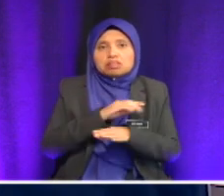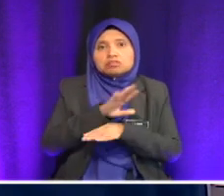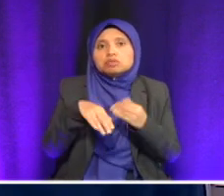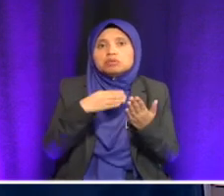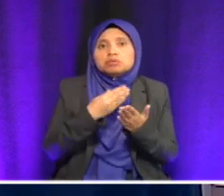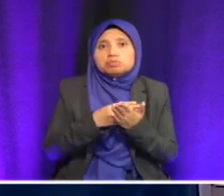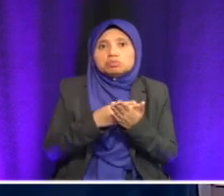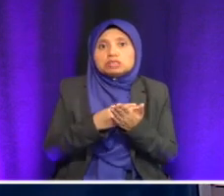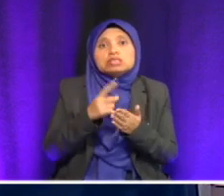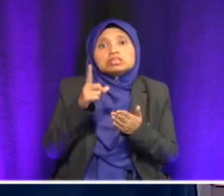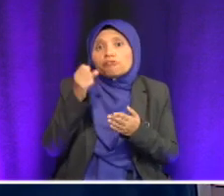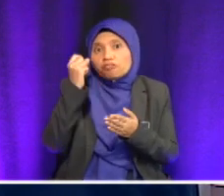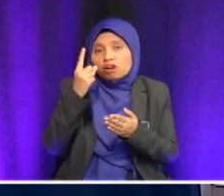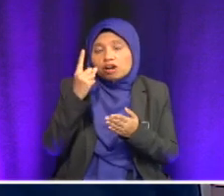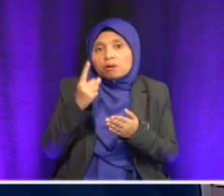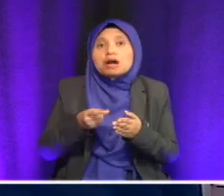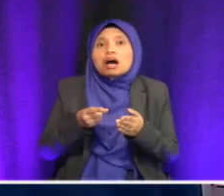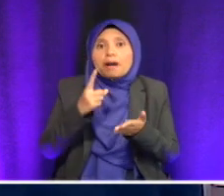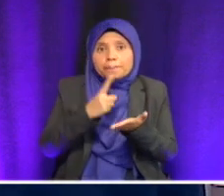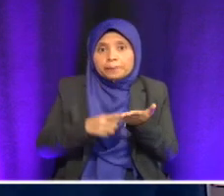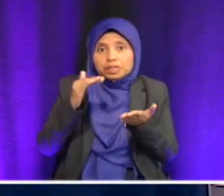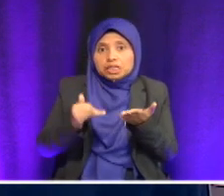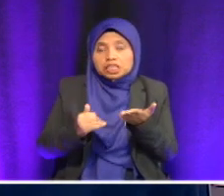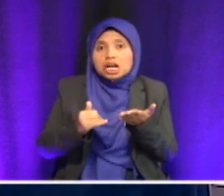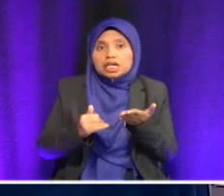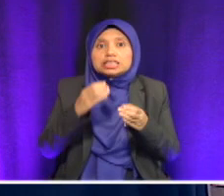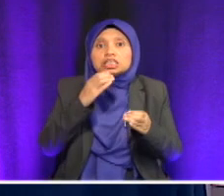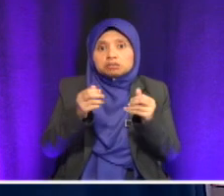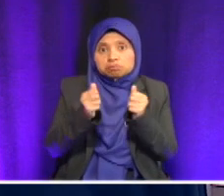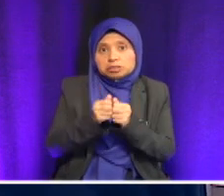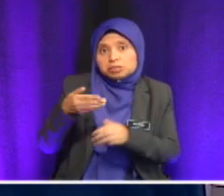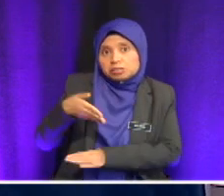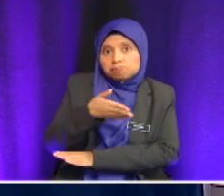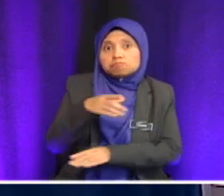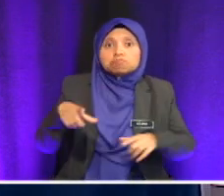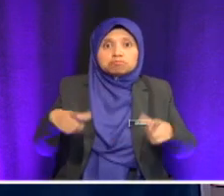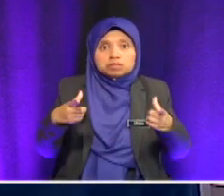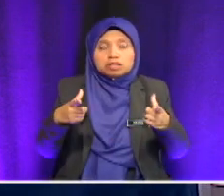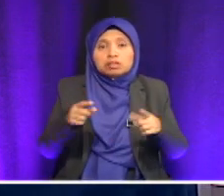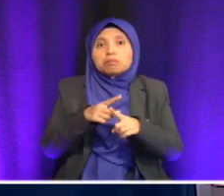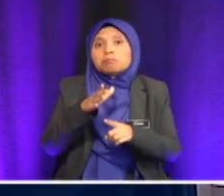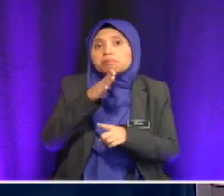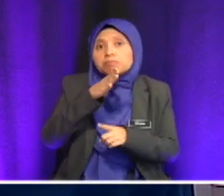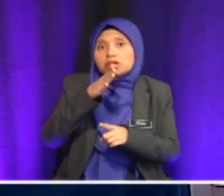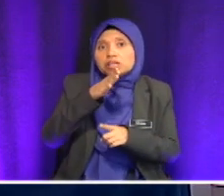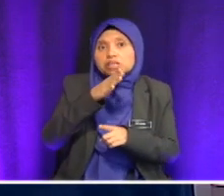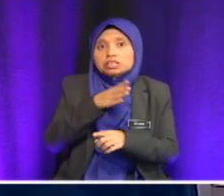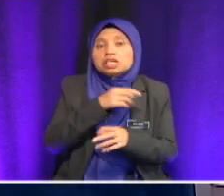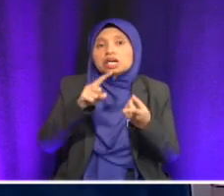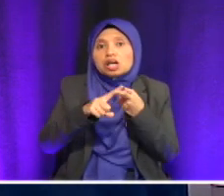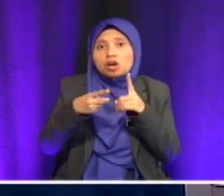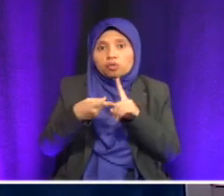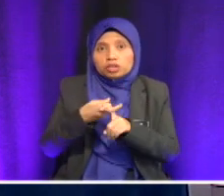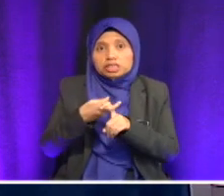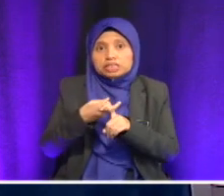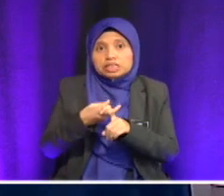with other animals with which they share the oceans. In 2008, two whales, a mother and her calf, ended up getting stuck in